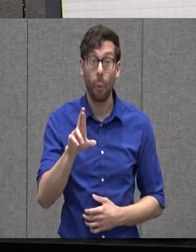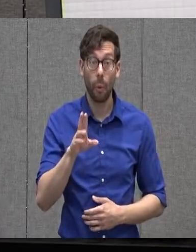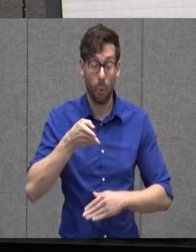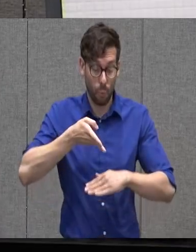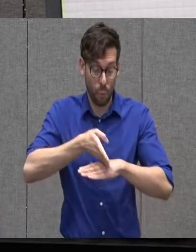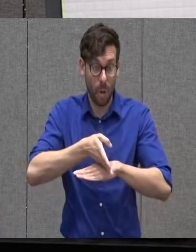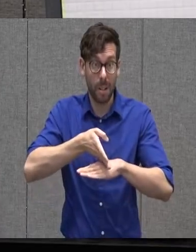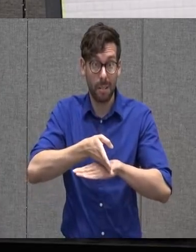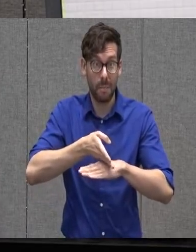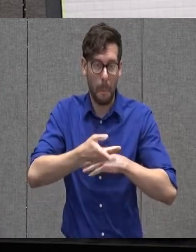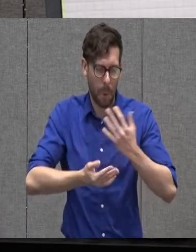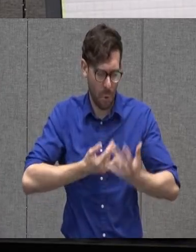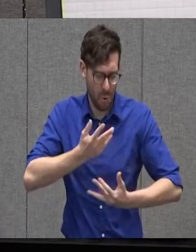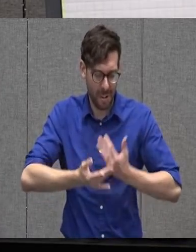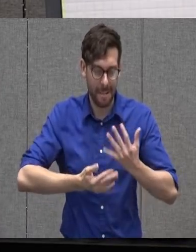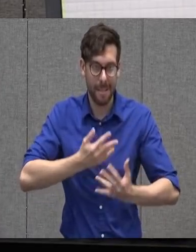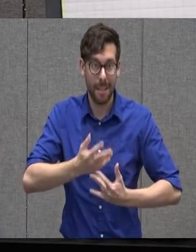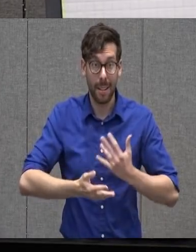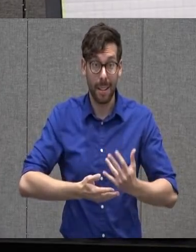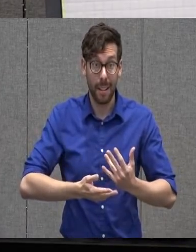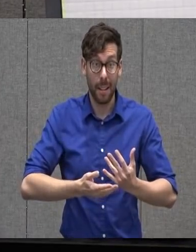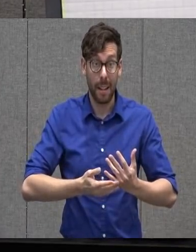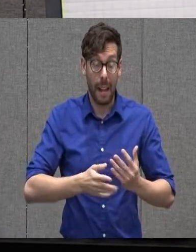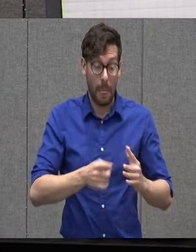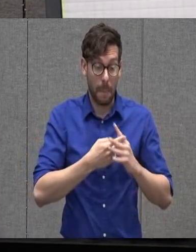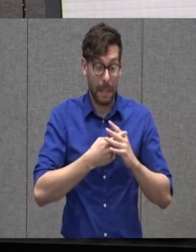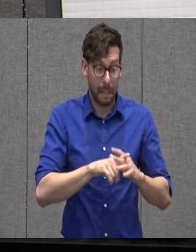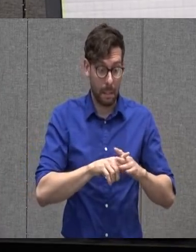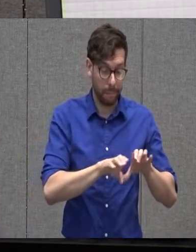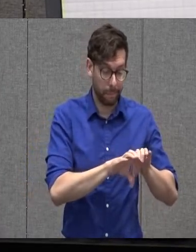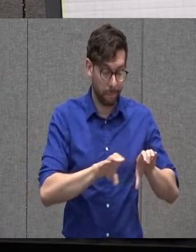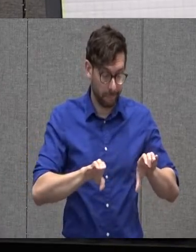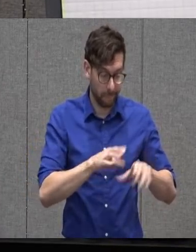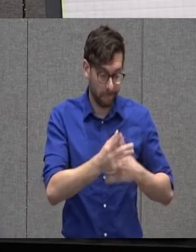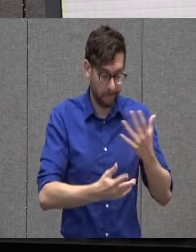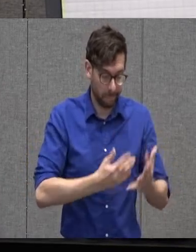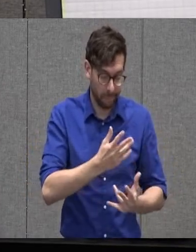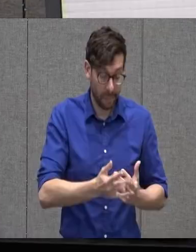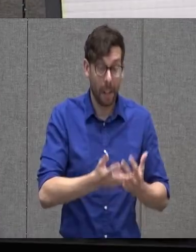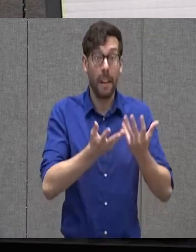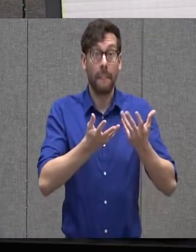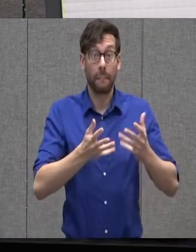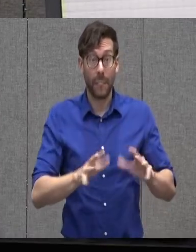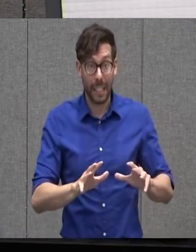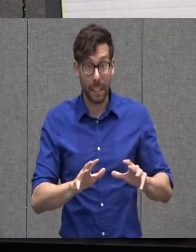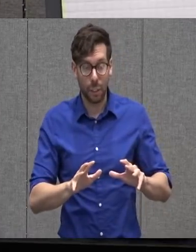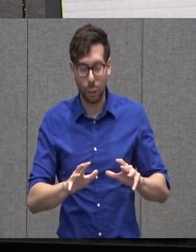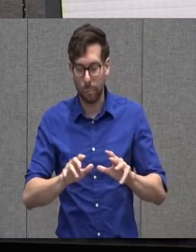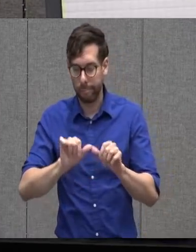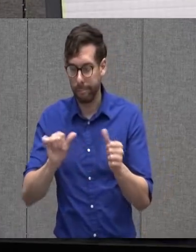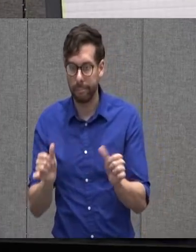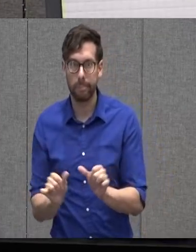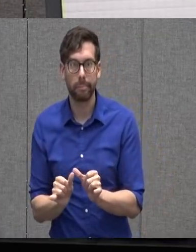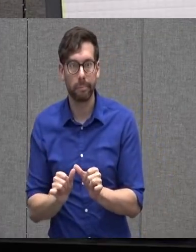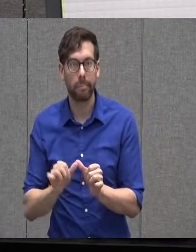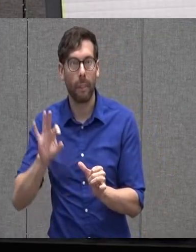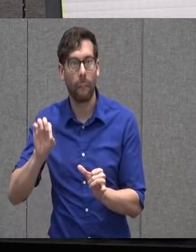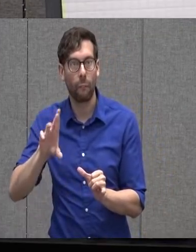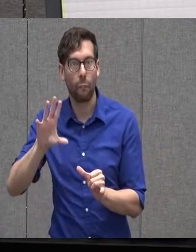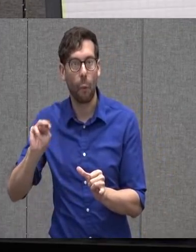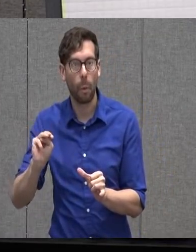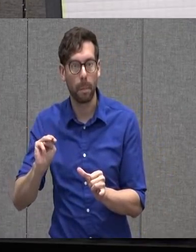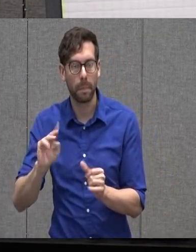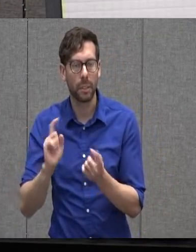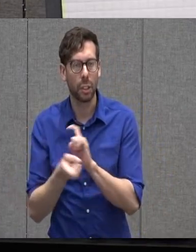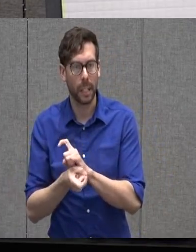with, and after we're done with our fire, then the form changes. So these are ways that we